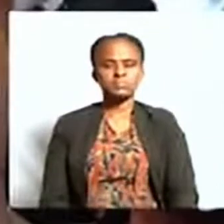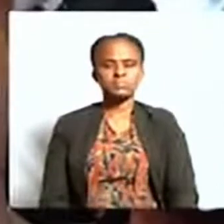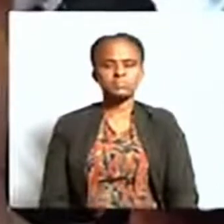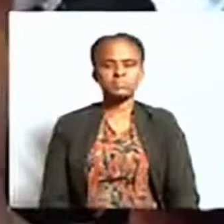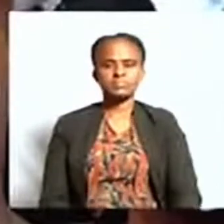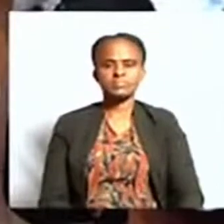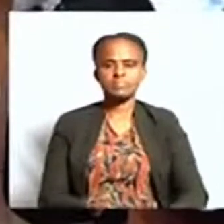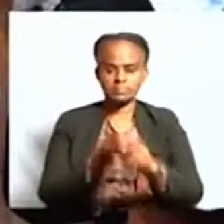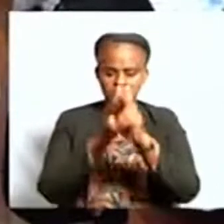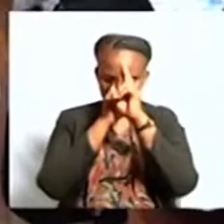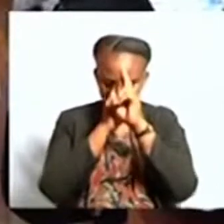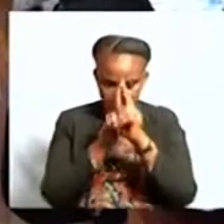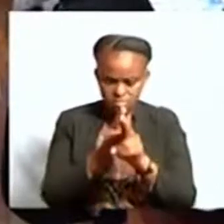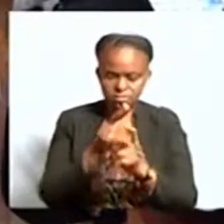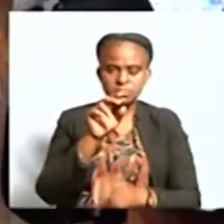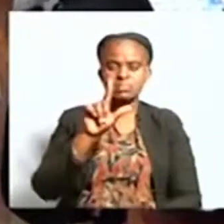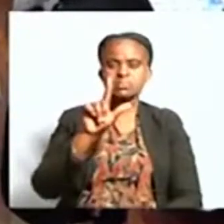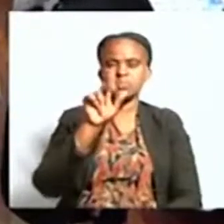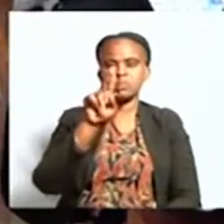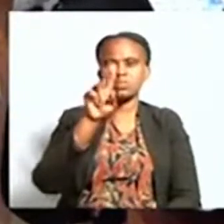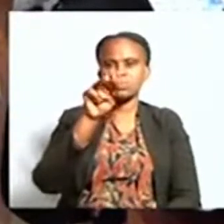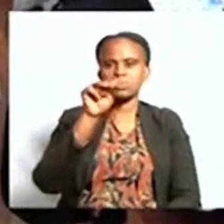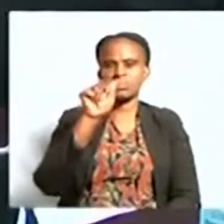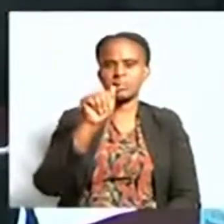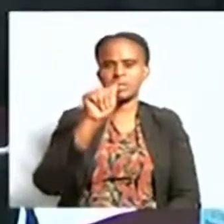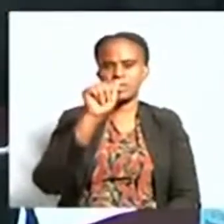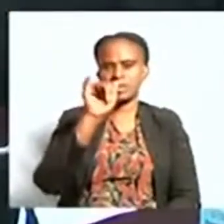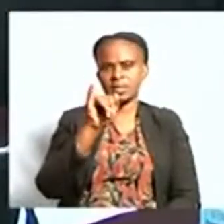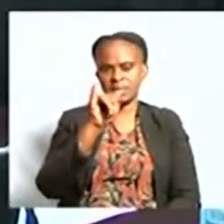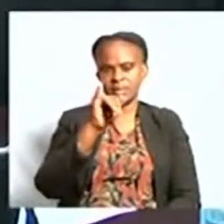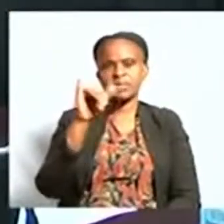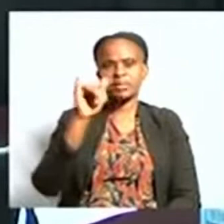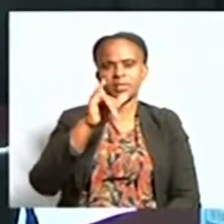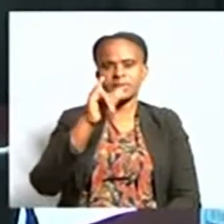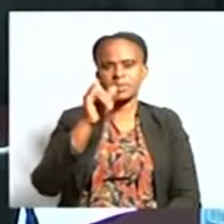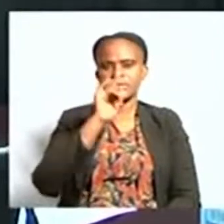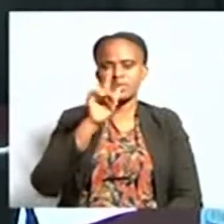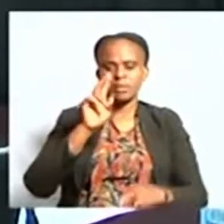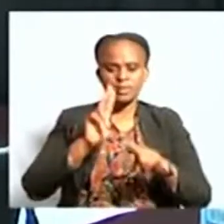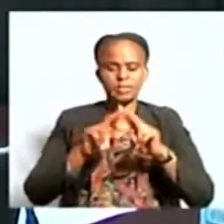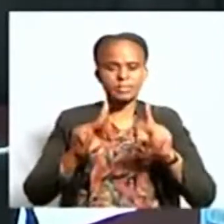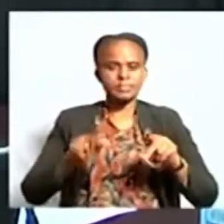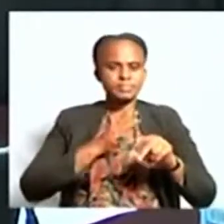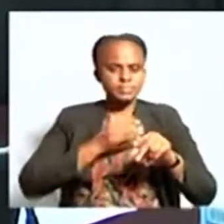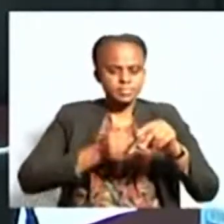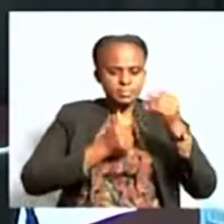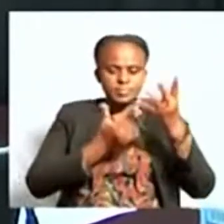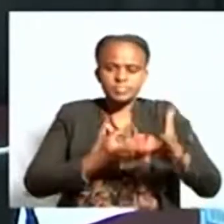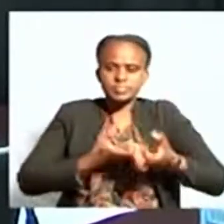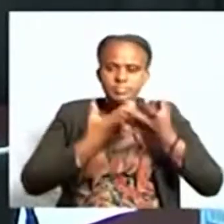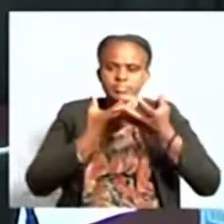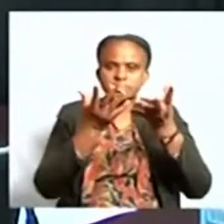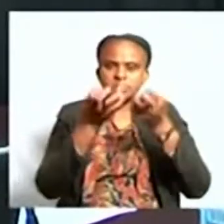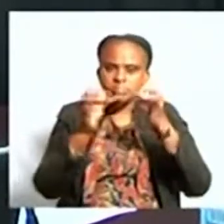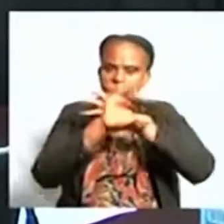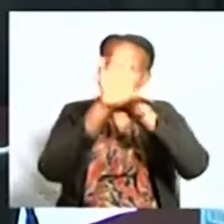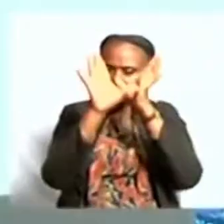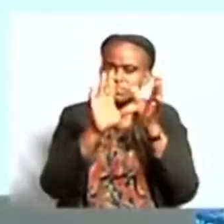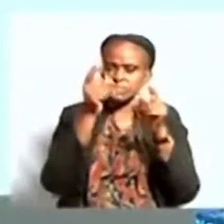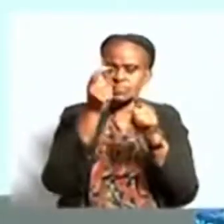Yes, Honorable Luma, you are saying? Yeah, Chair, there were issues I raised which I wanted the clarification from